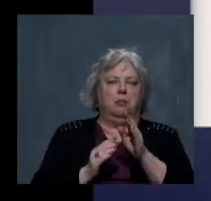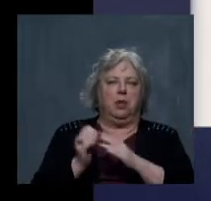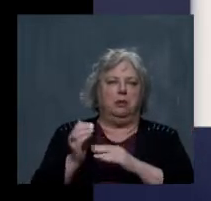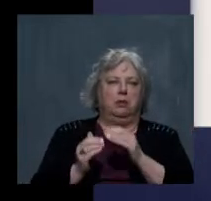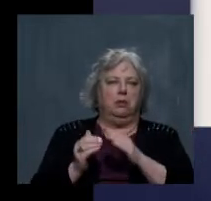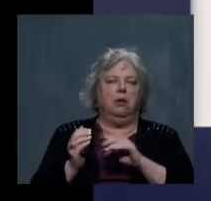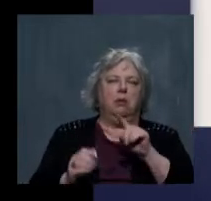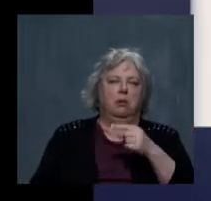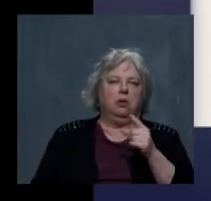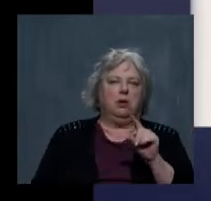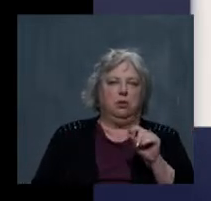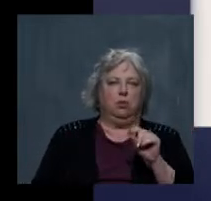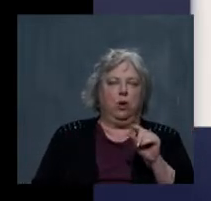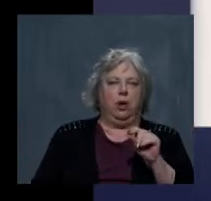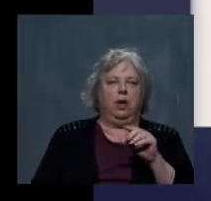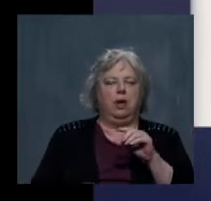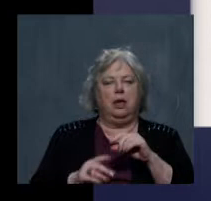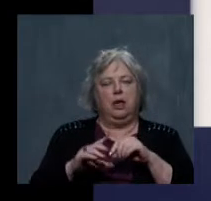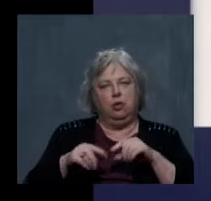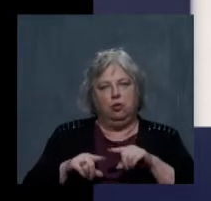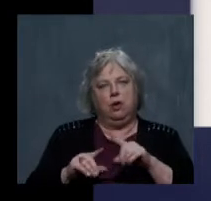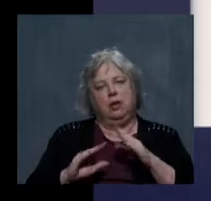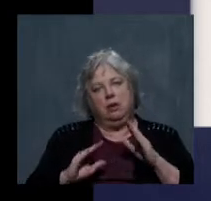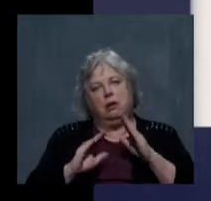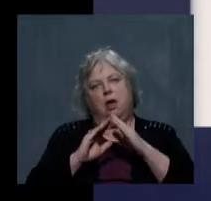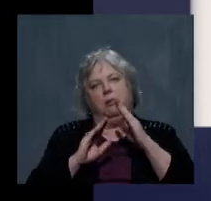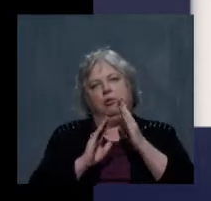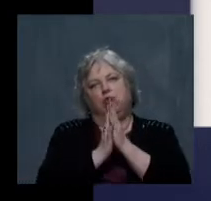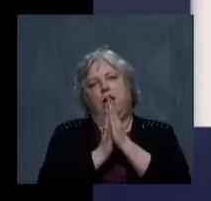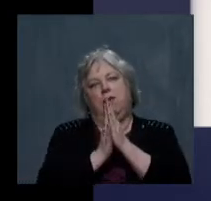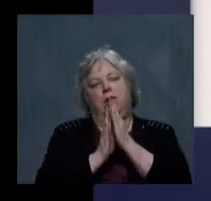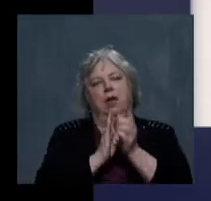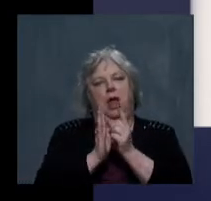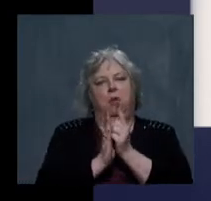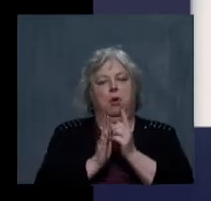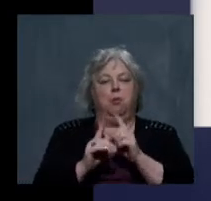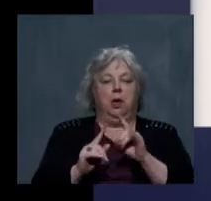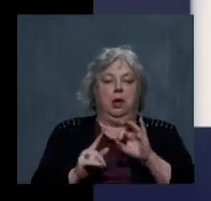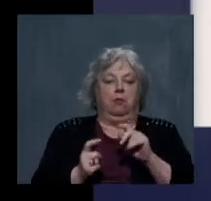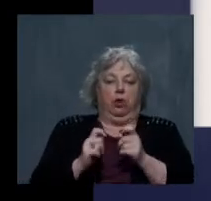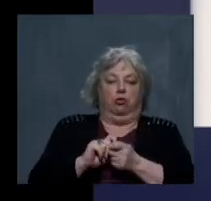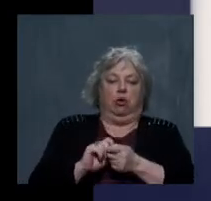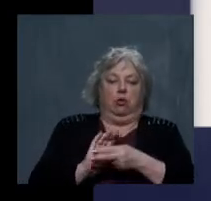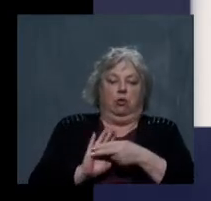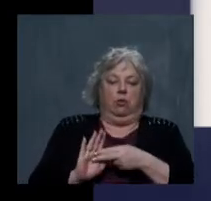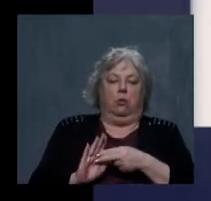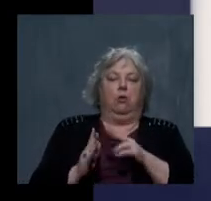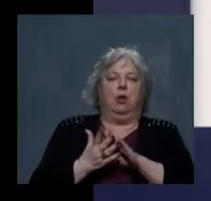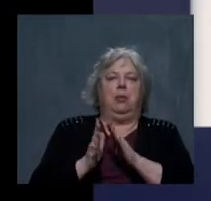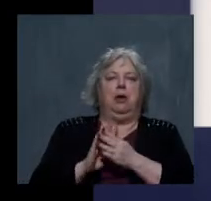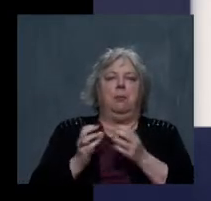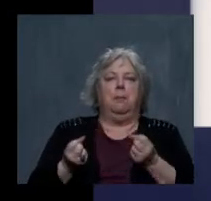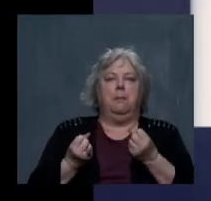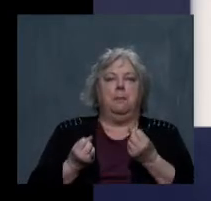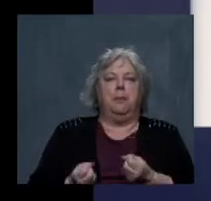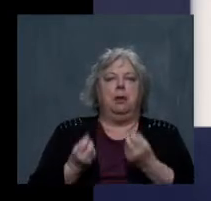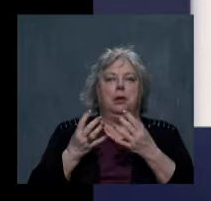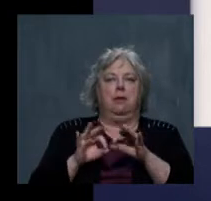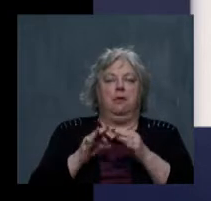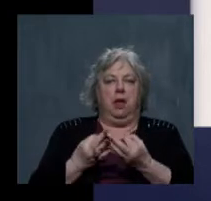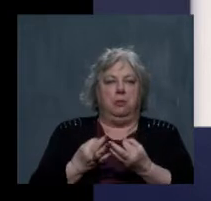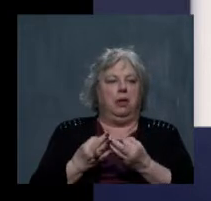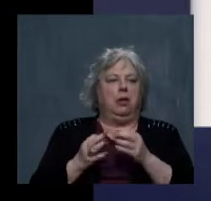only 20 in the peak hour. But if we change the zoning to multifamily, the apartments, you can see